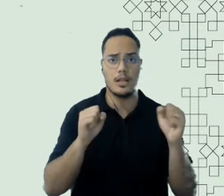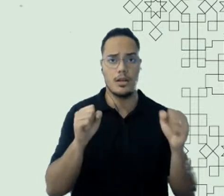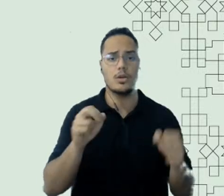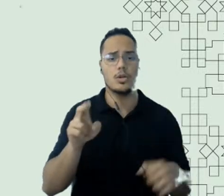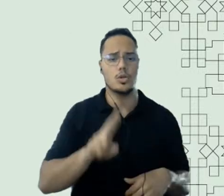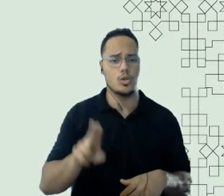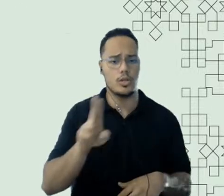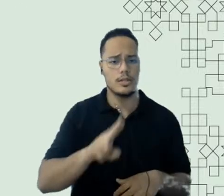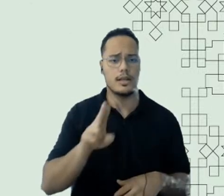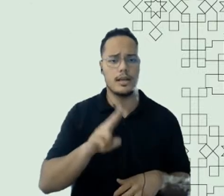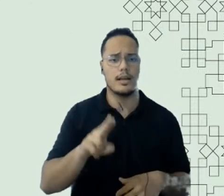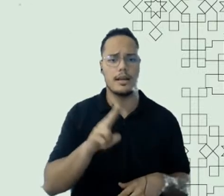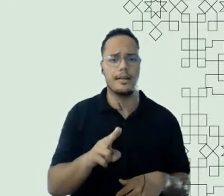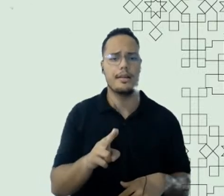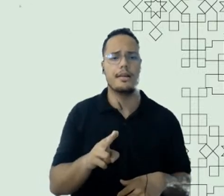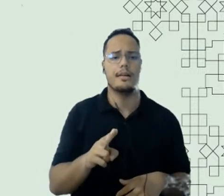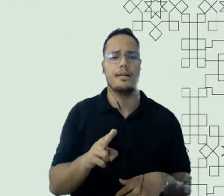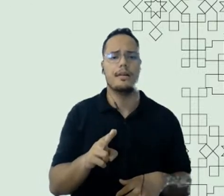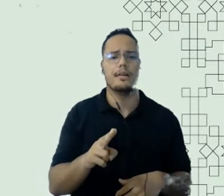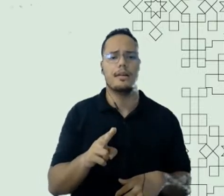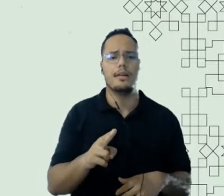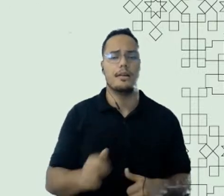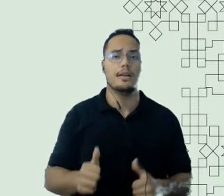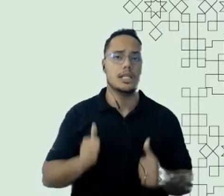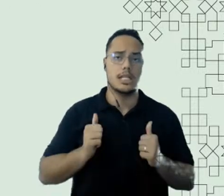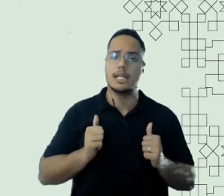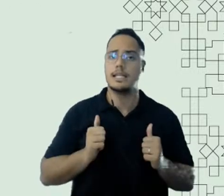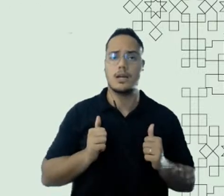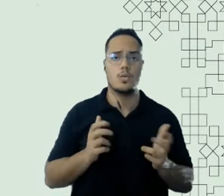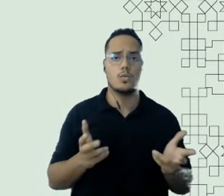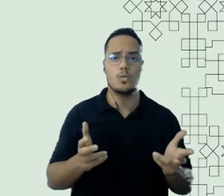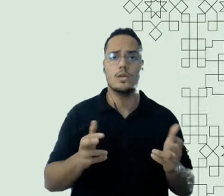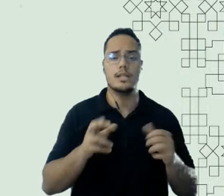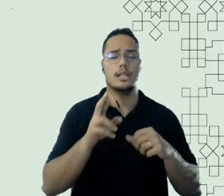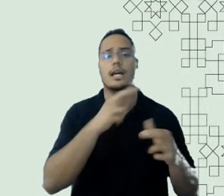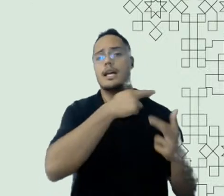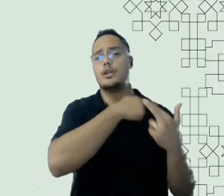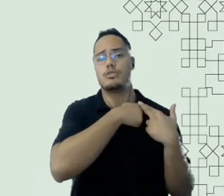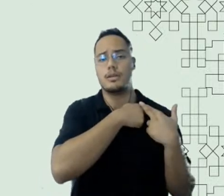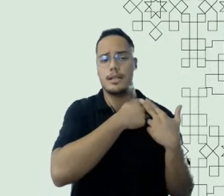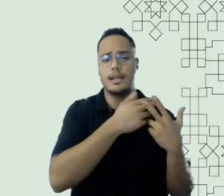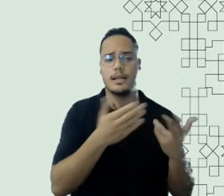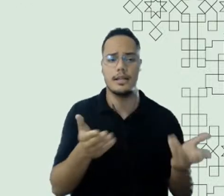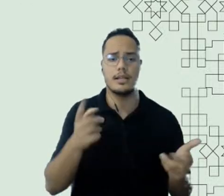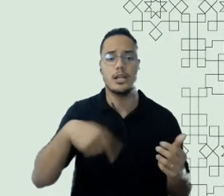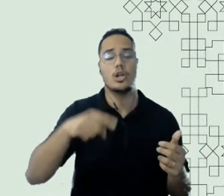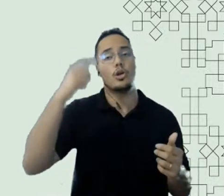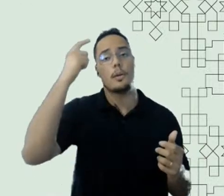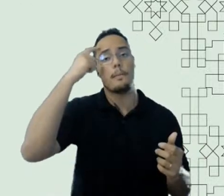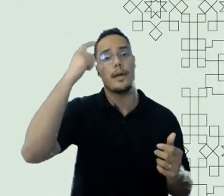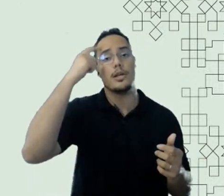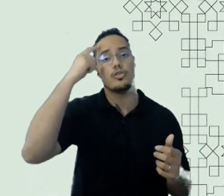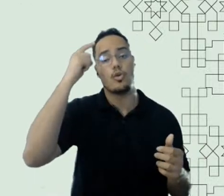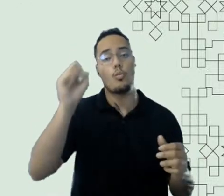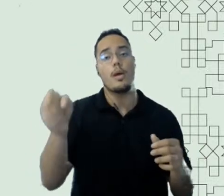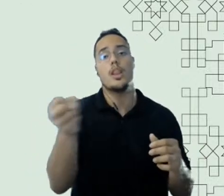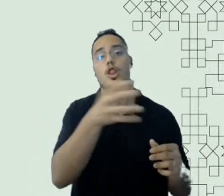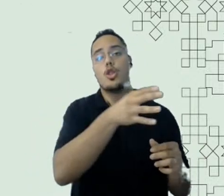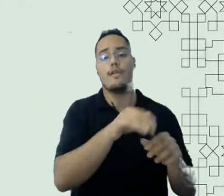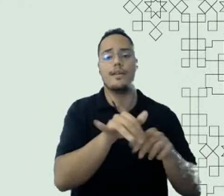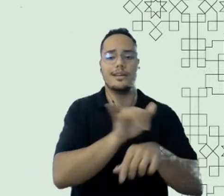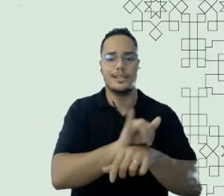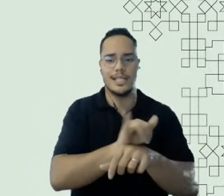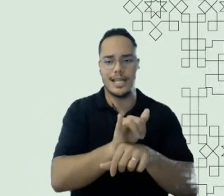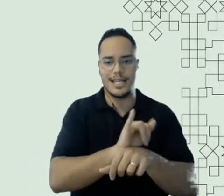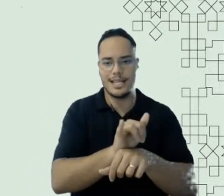new solution, and they were relying a lot on the economic background of that situation. The fact that, as I said, YouTube is making money a